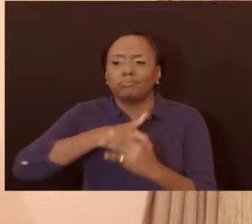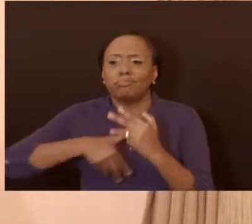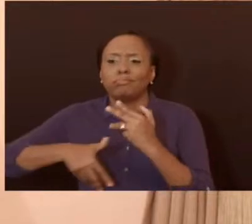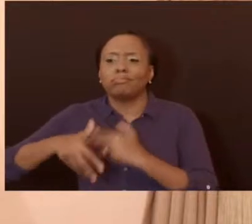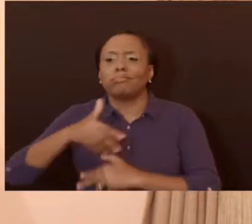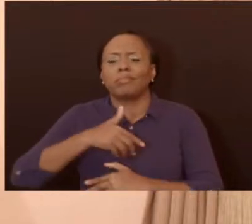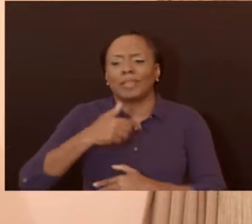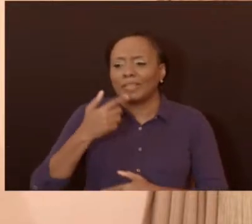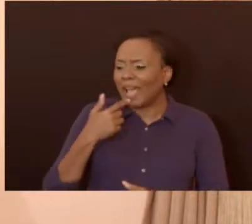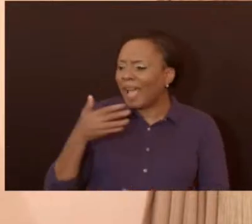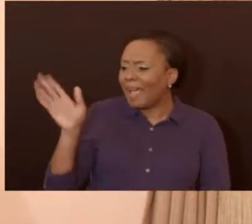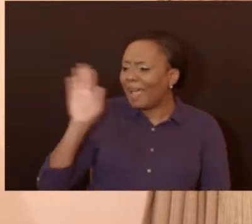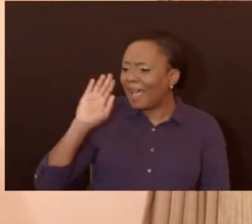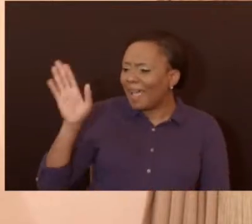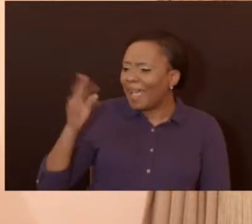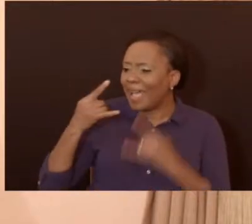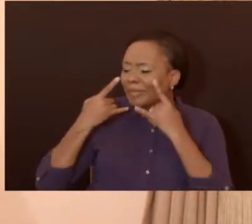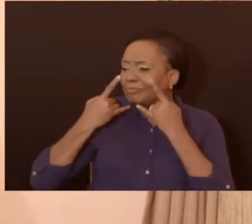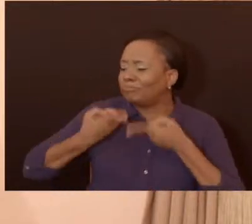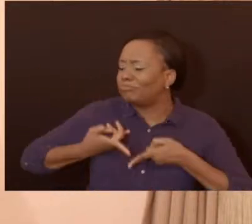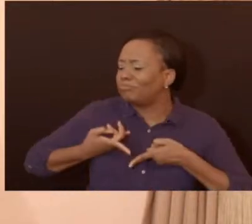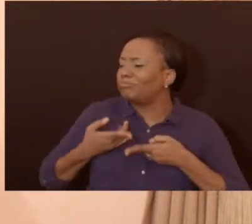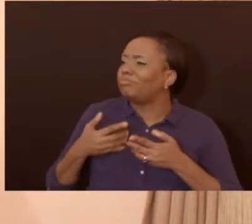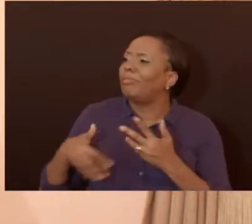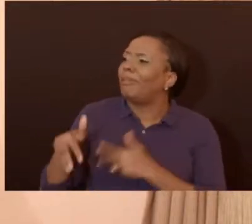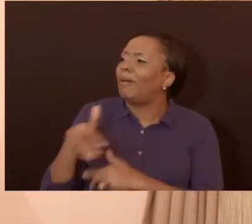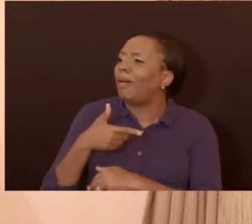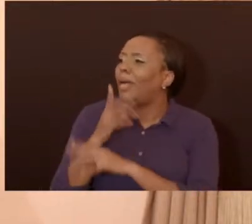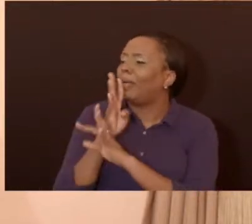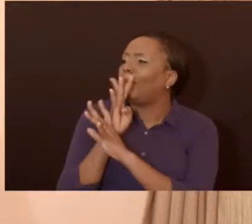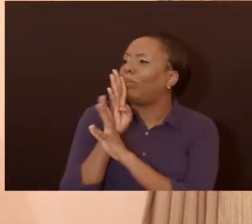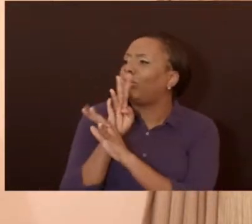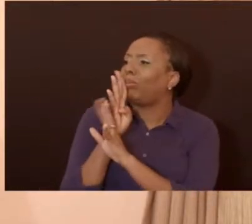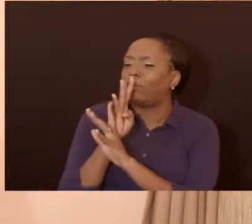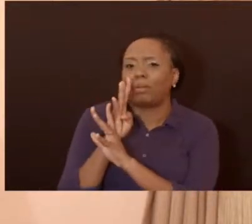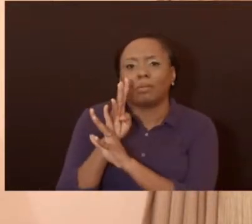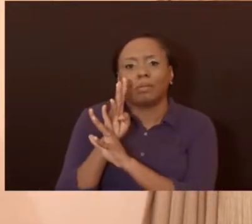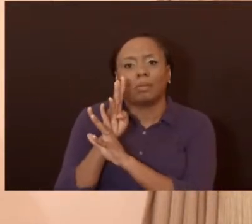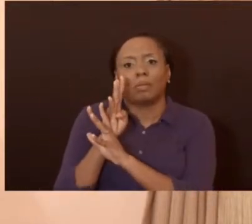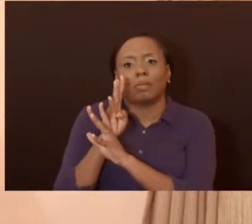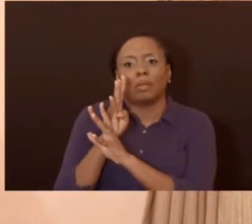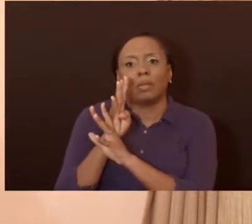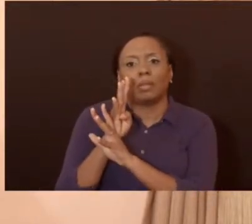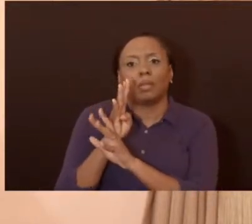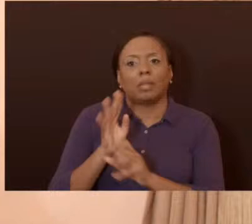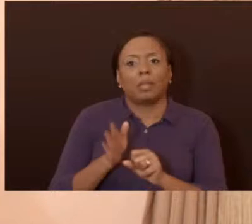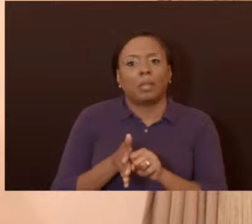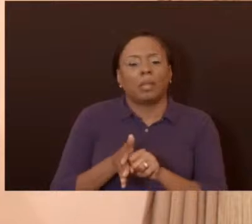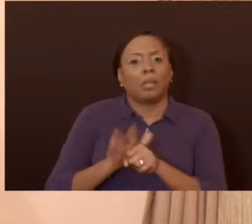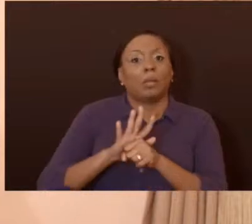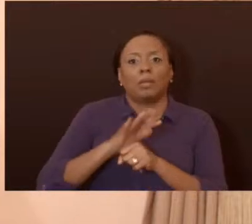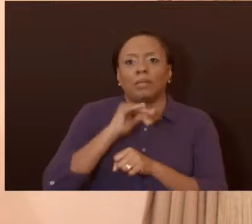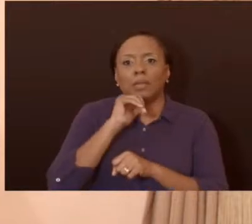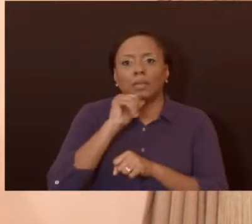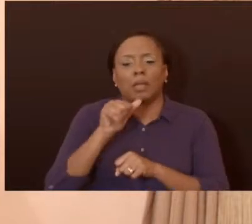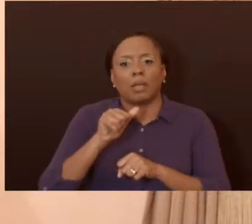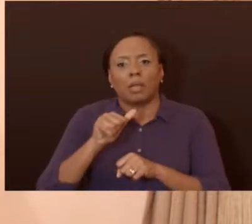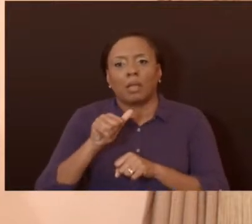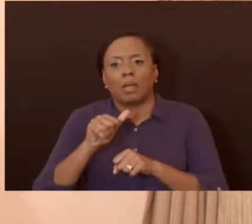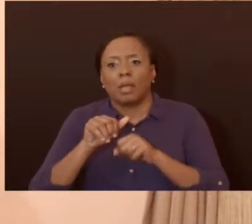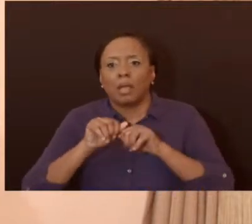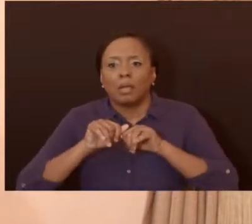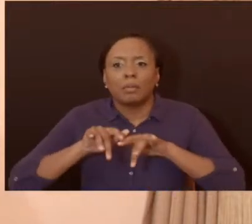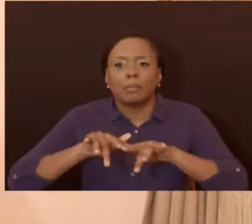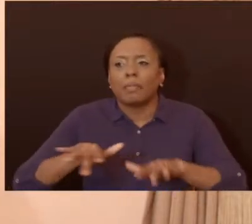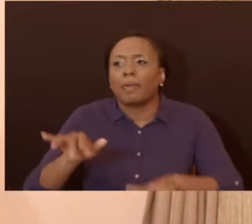drop our guard. So we are finding that COVID isn't spreading in the front office of